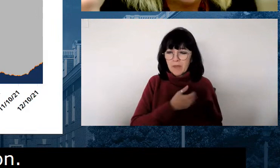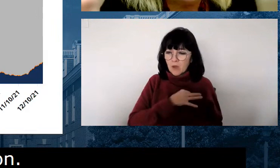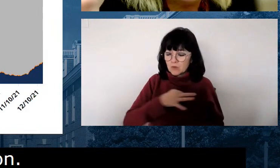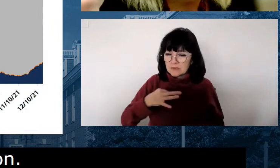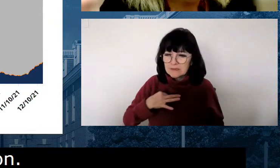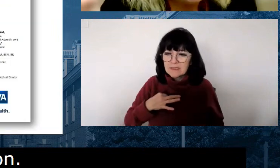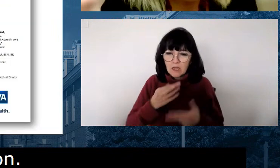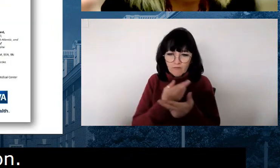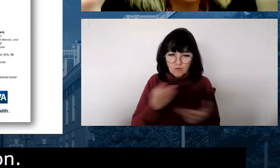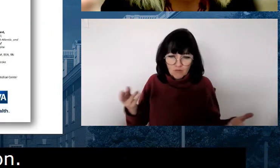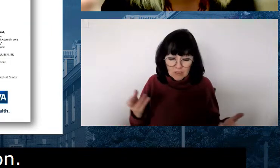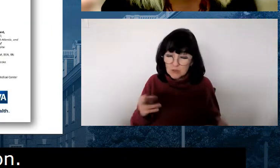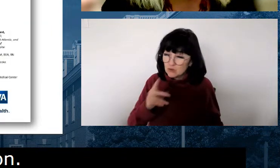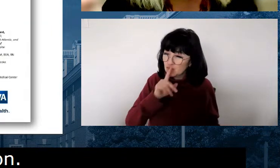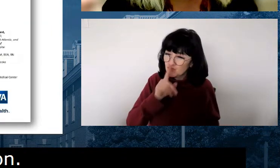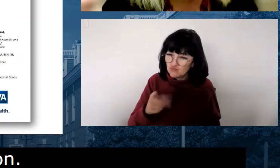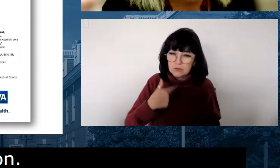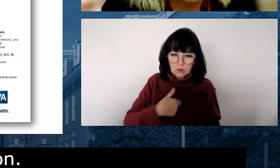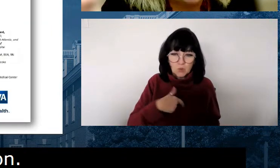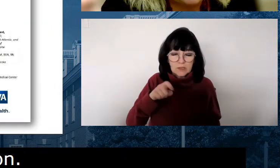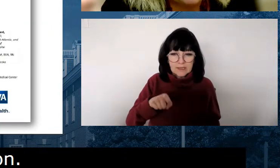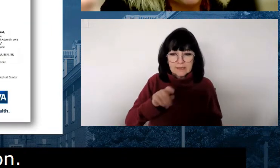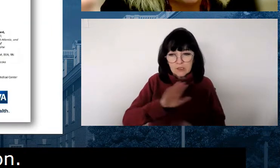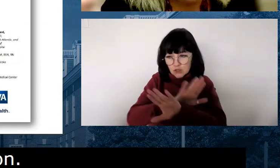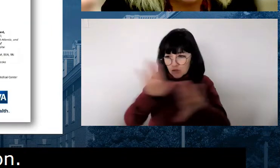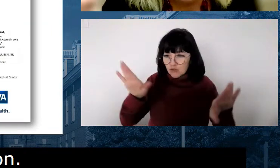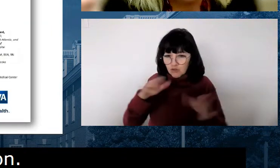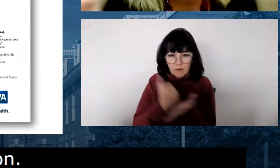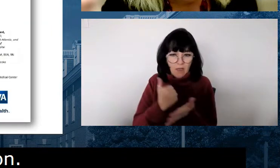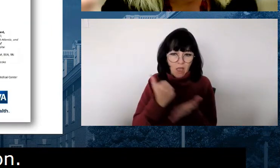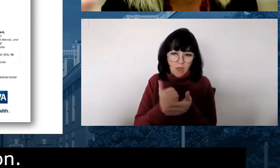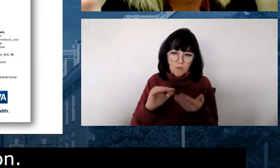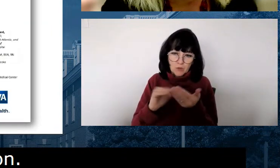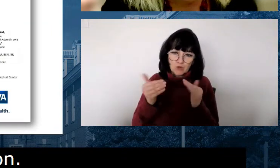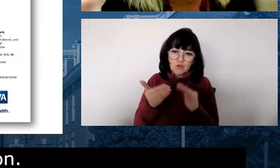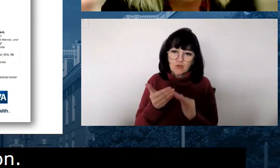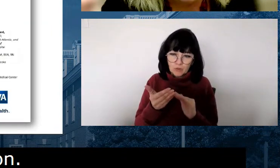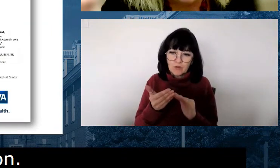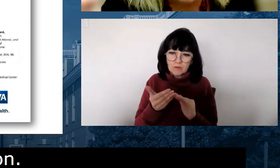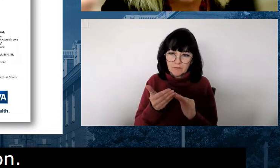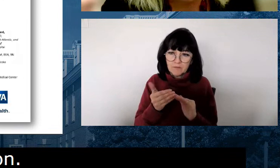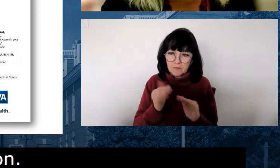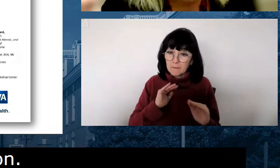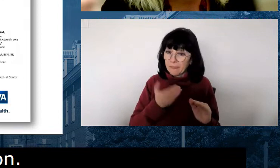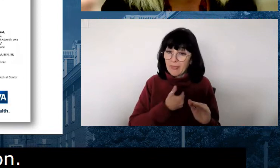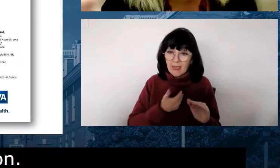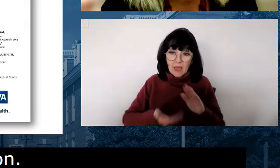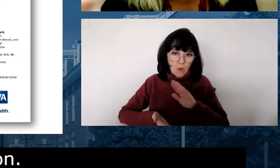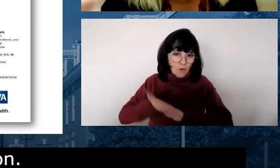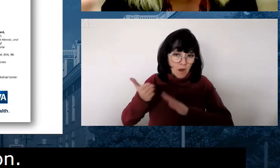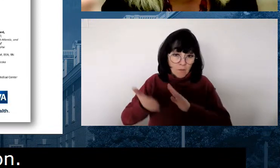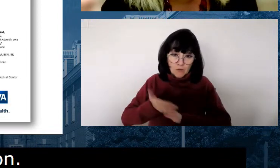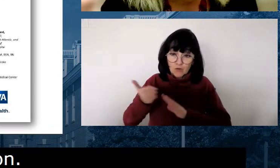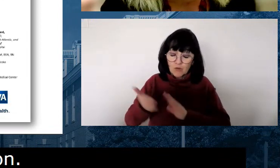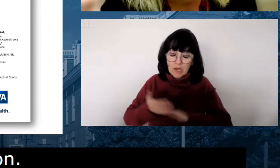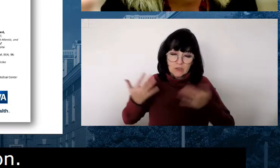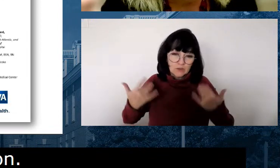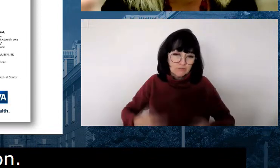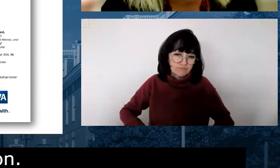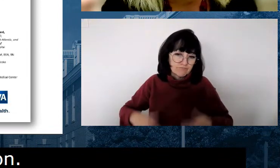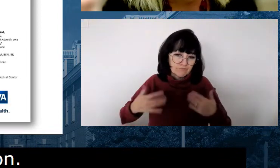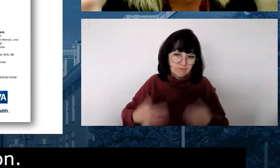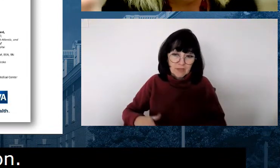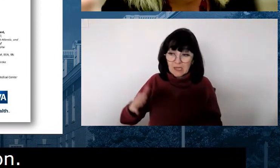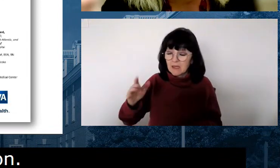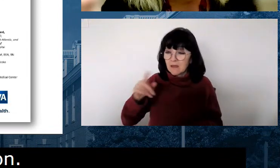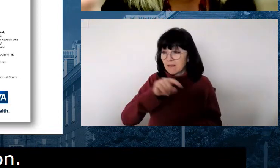community's help during this time. Our operations are seriously strained. Our beds are full,